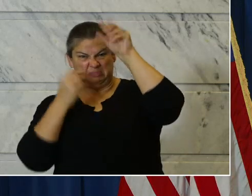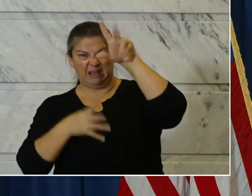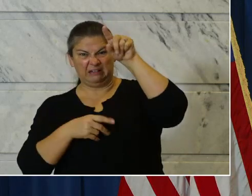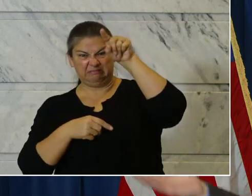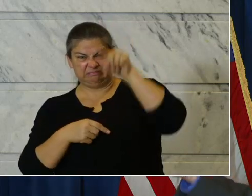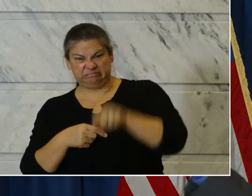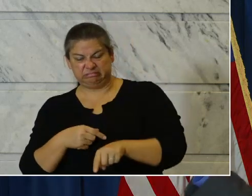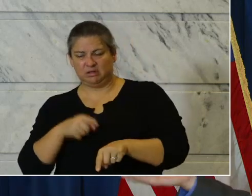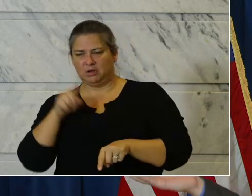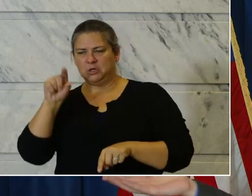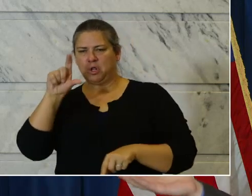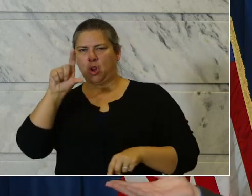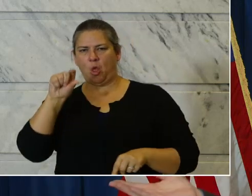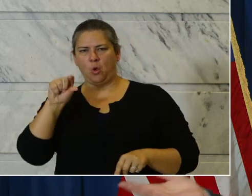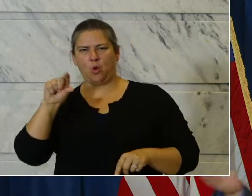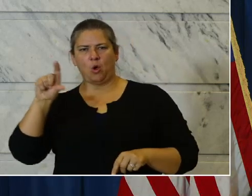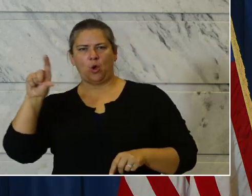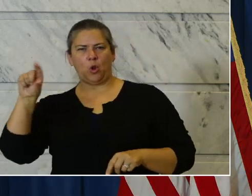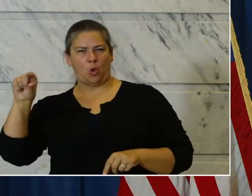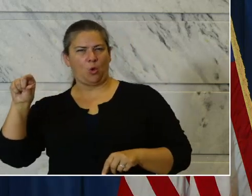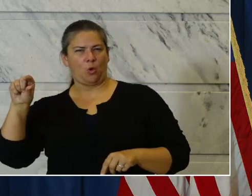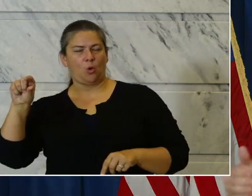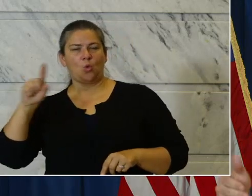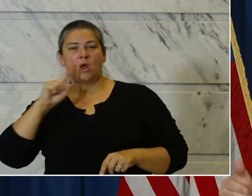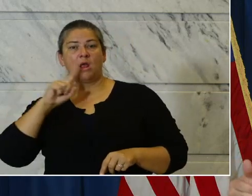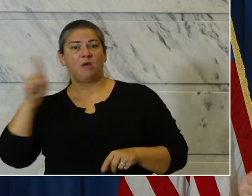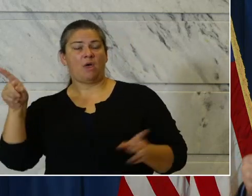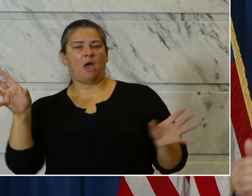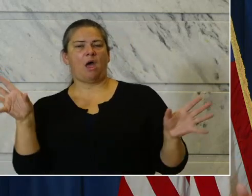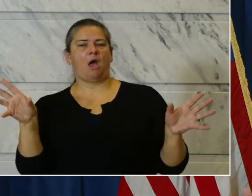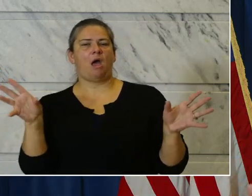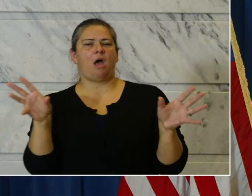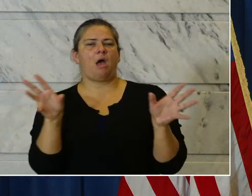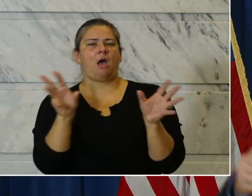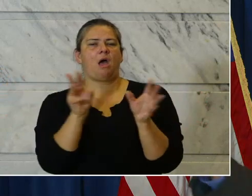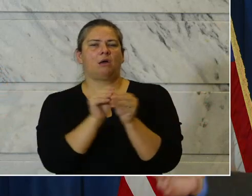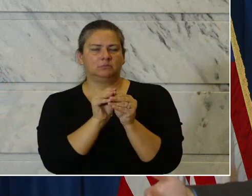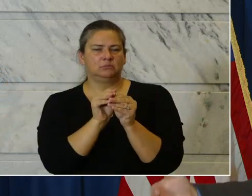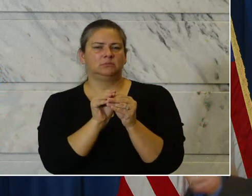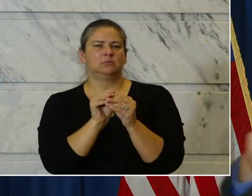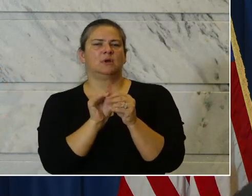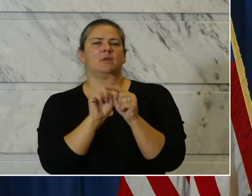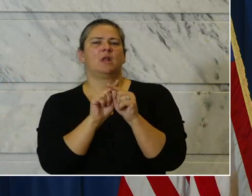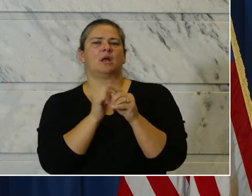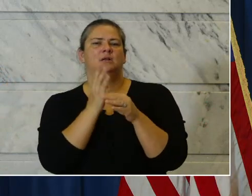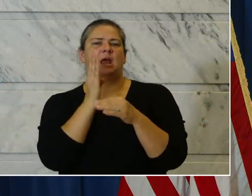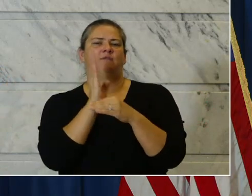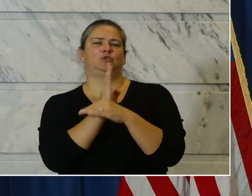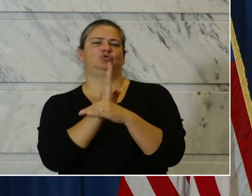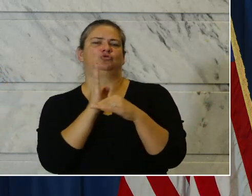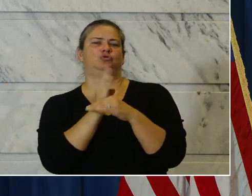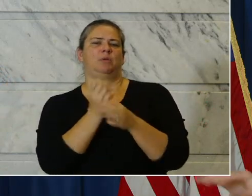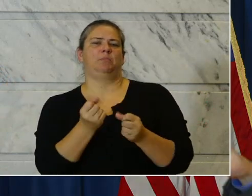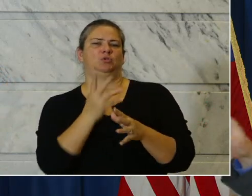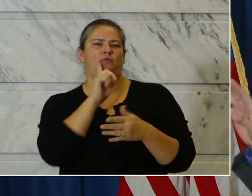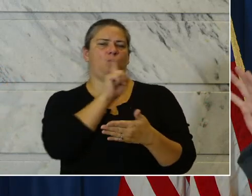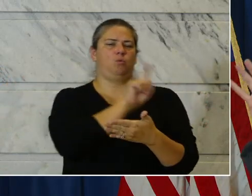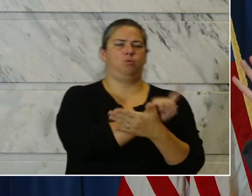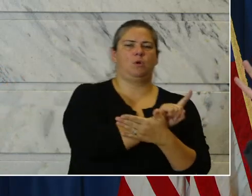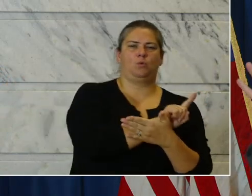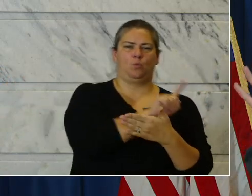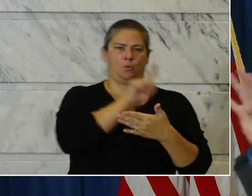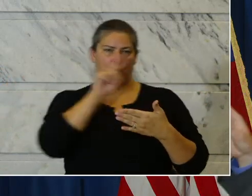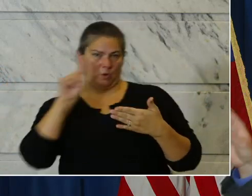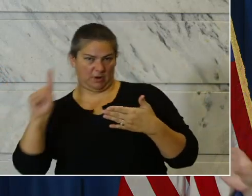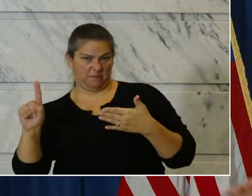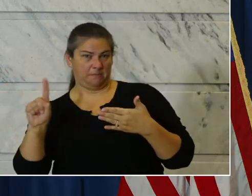lower number. That's because the 7-day average depends when you add the data and when it gets incorporated and when it rolls out.